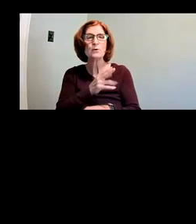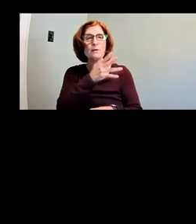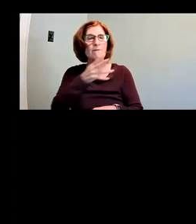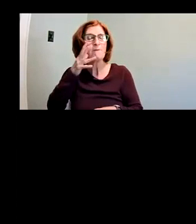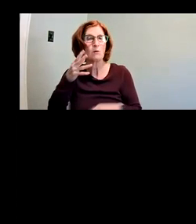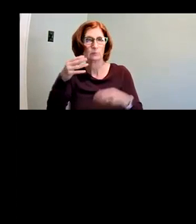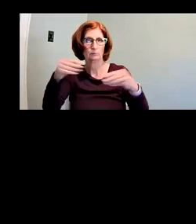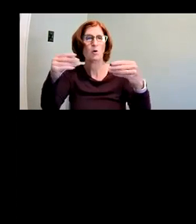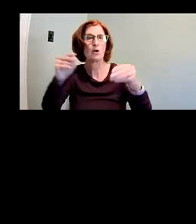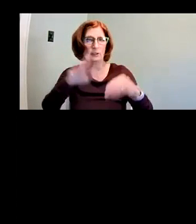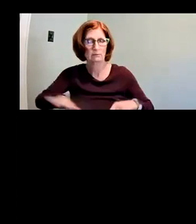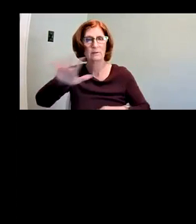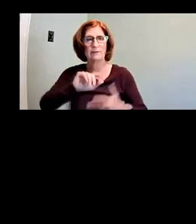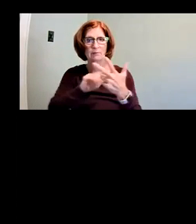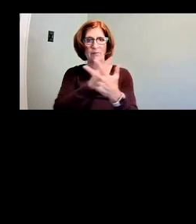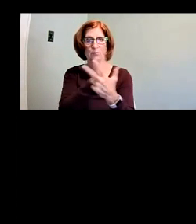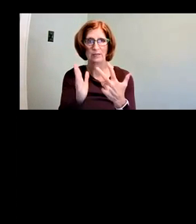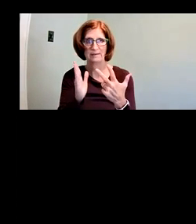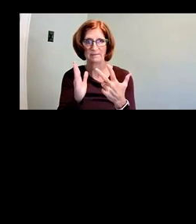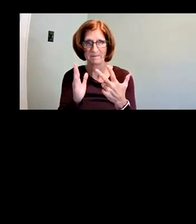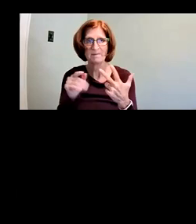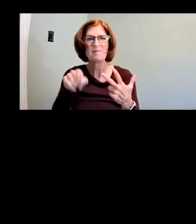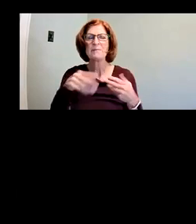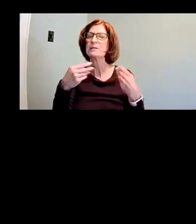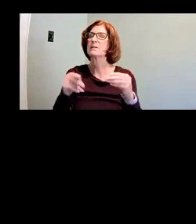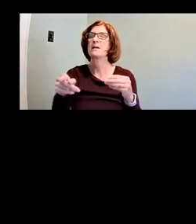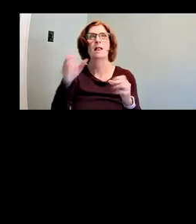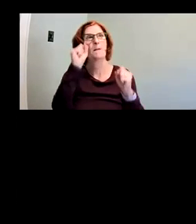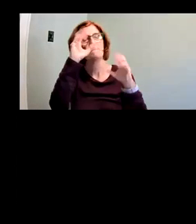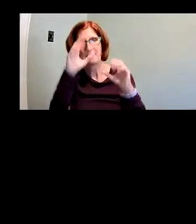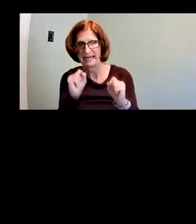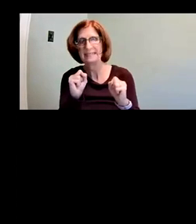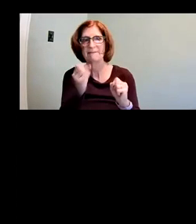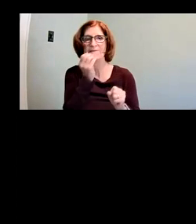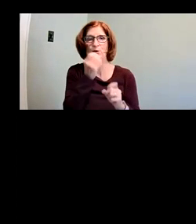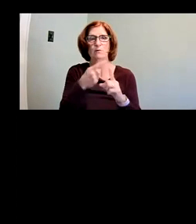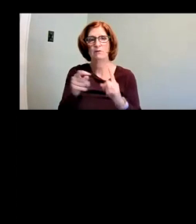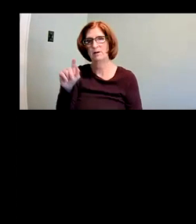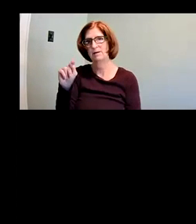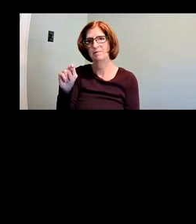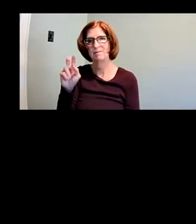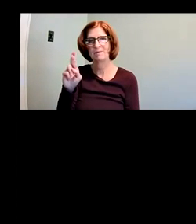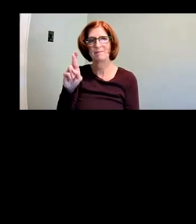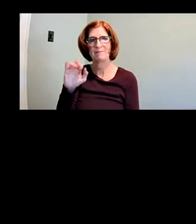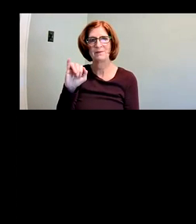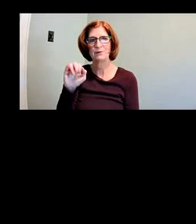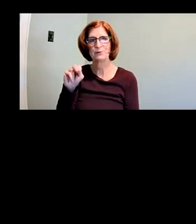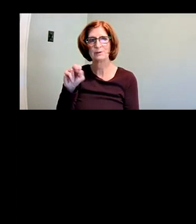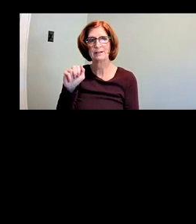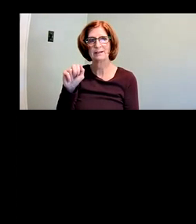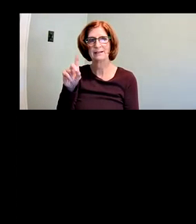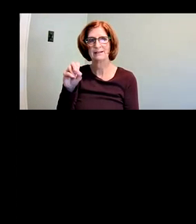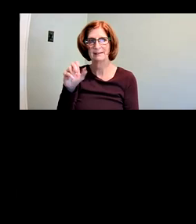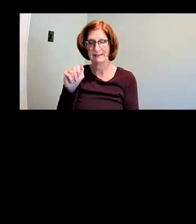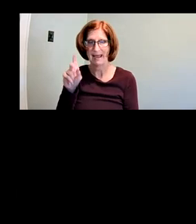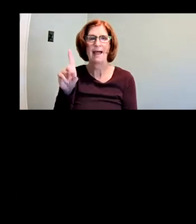markets across the city. You can find them, and they sell amazing Trinidadian food. So if you have any questions about this or